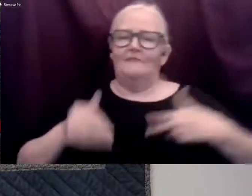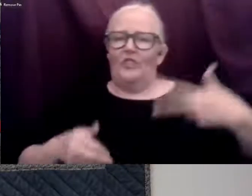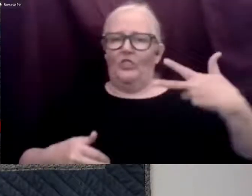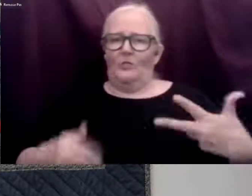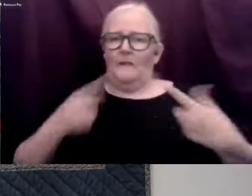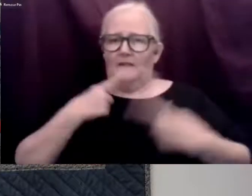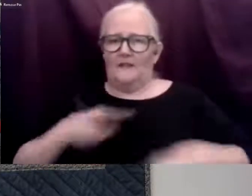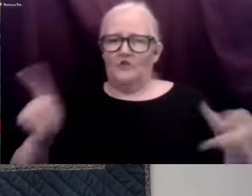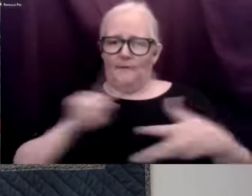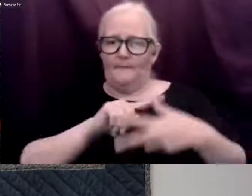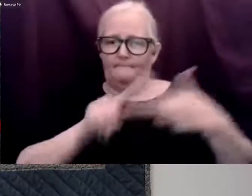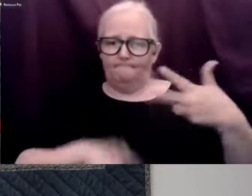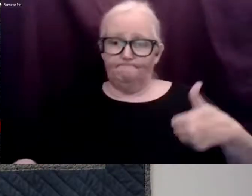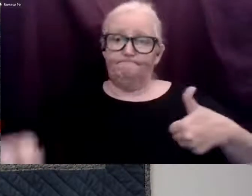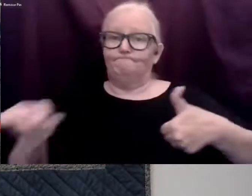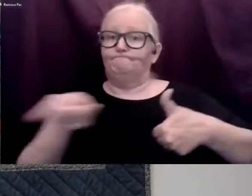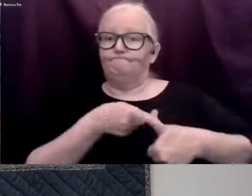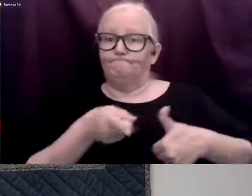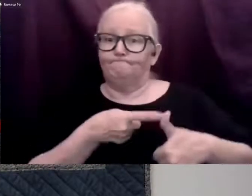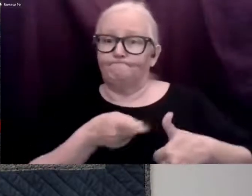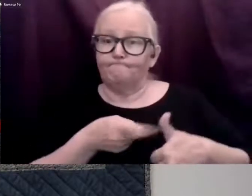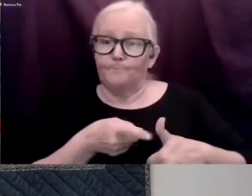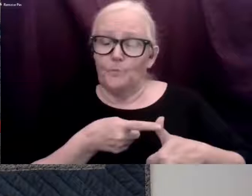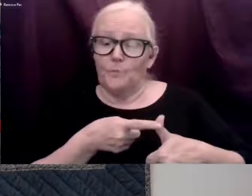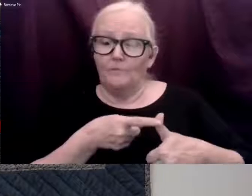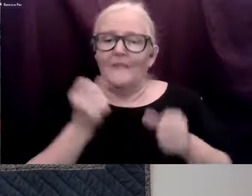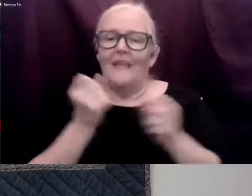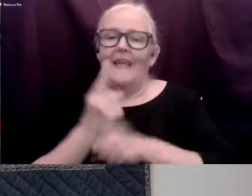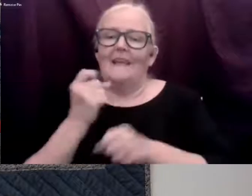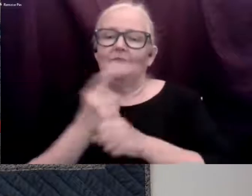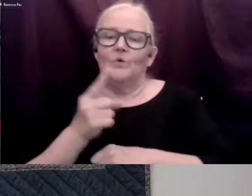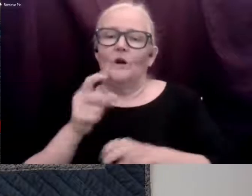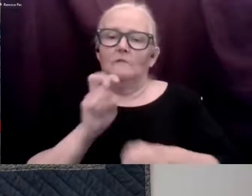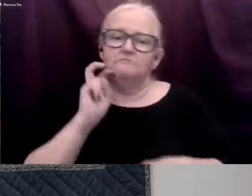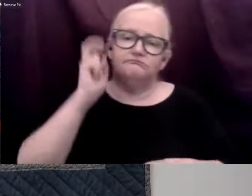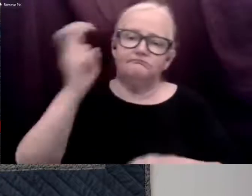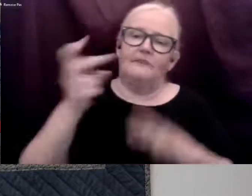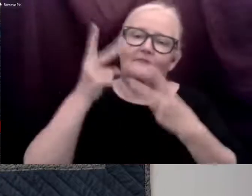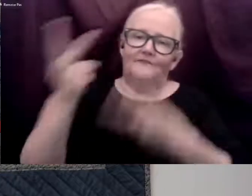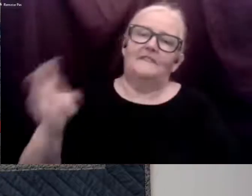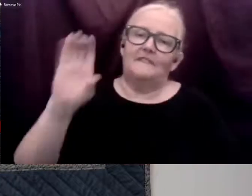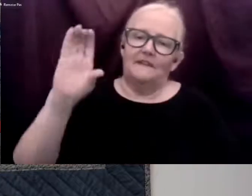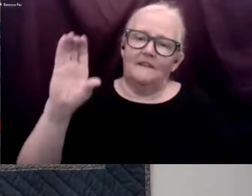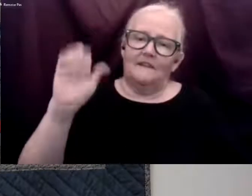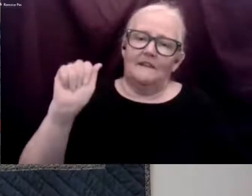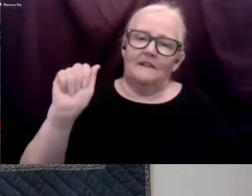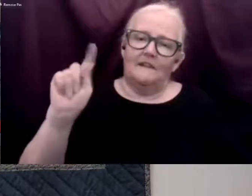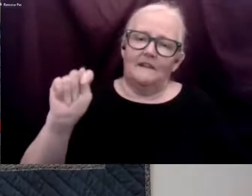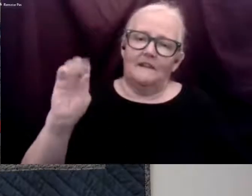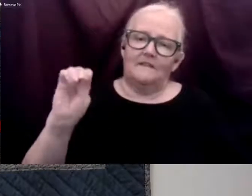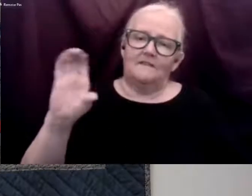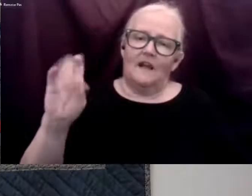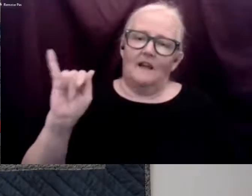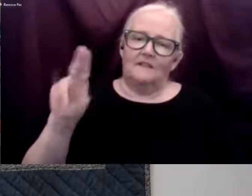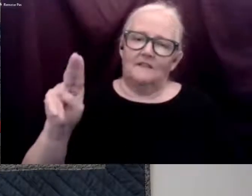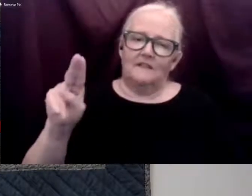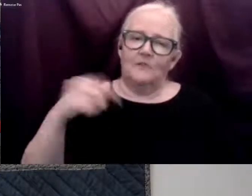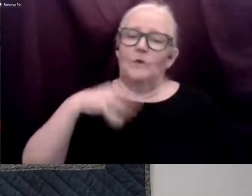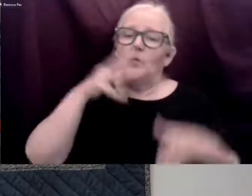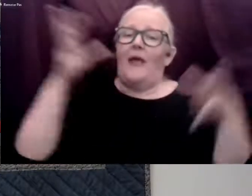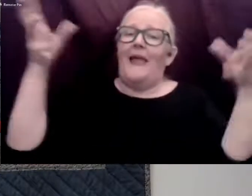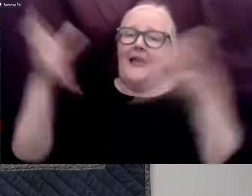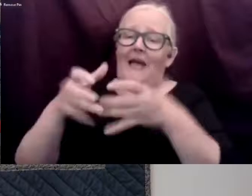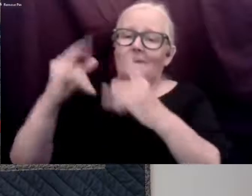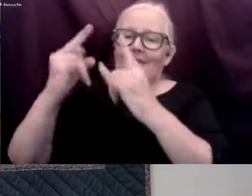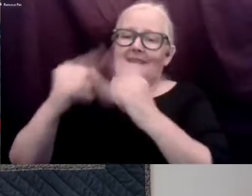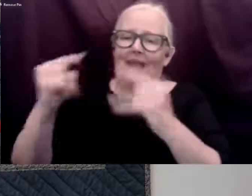about our annual Catoctin trip. Members and friends of the congregation meet at a camping facility in the Catoctin Mountains for a weekend full